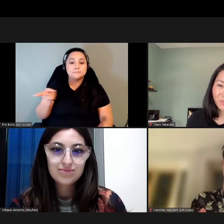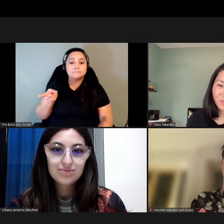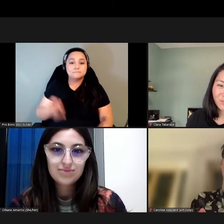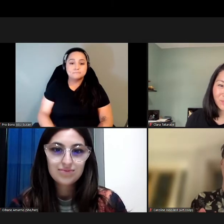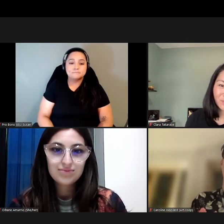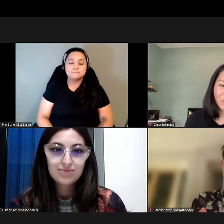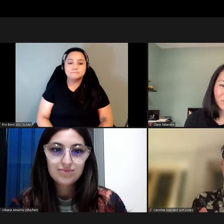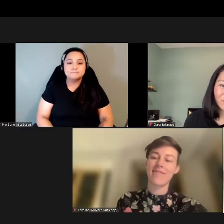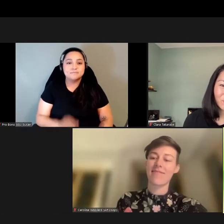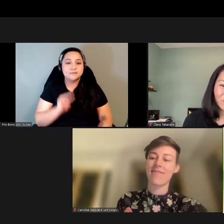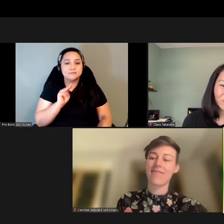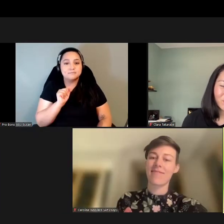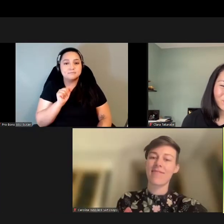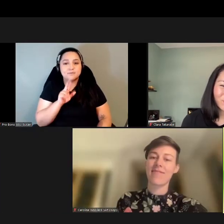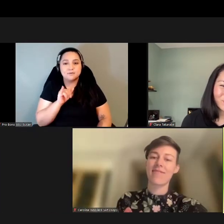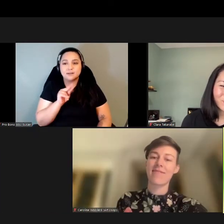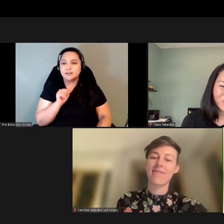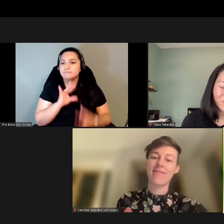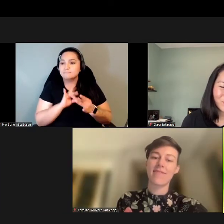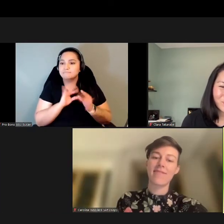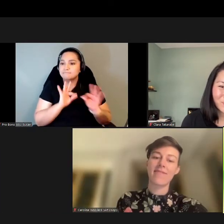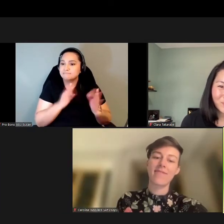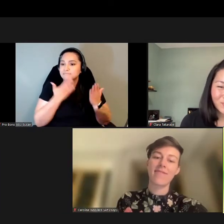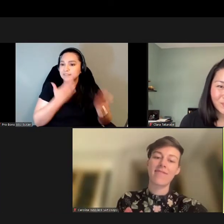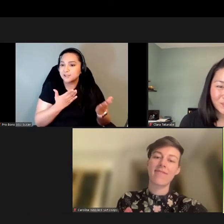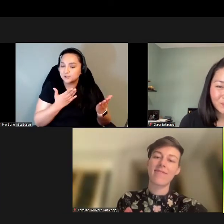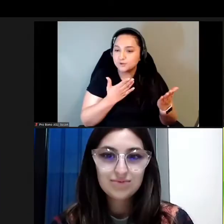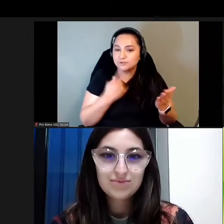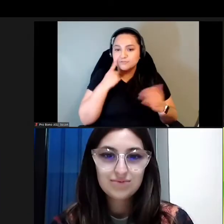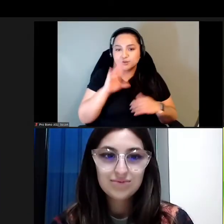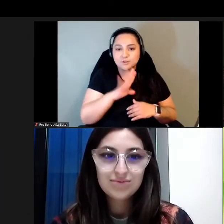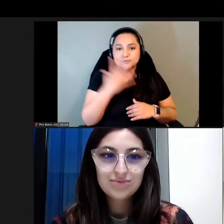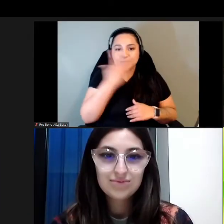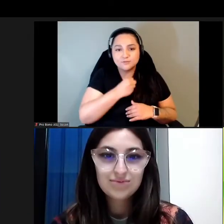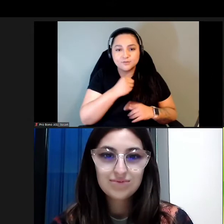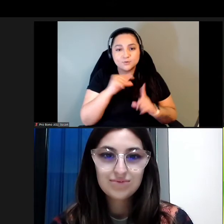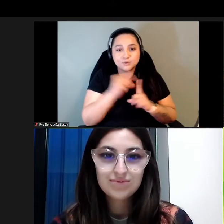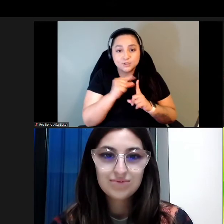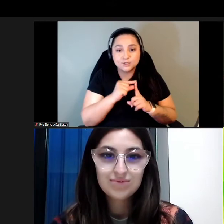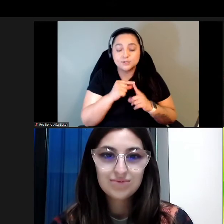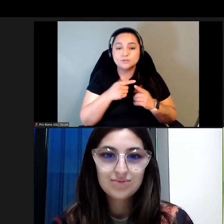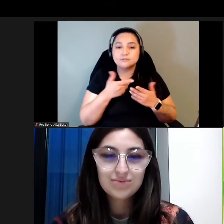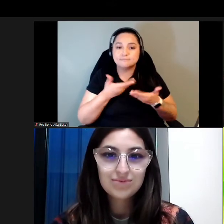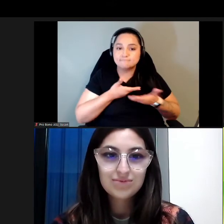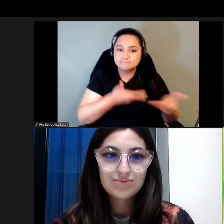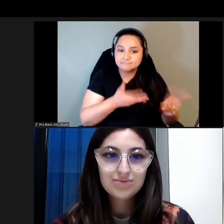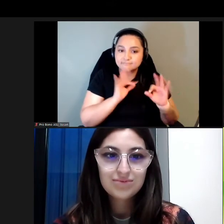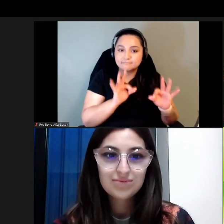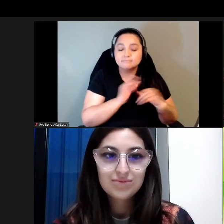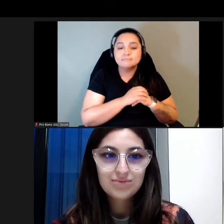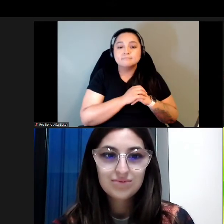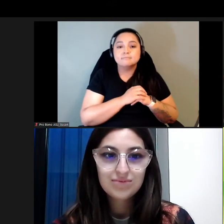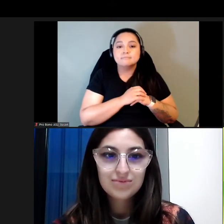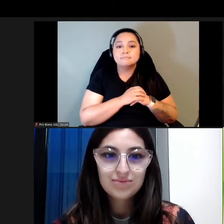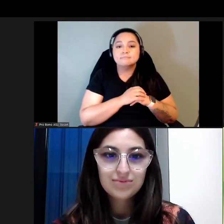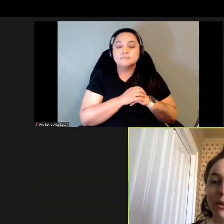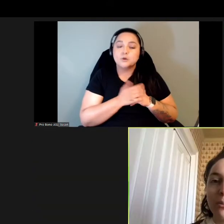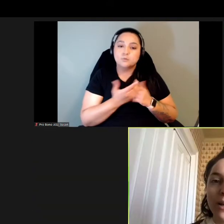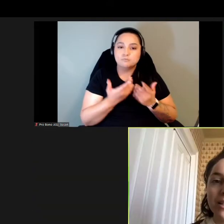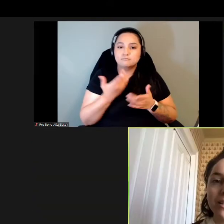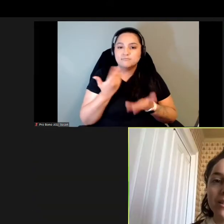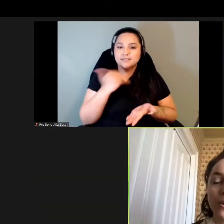Thank you so much, Matthew. Thank you for your beautiful words and invitation. As Matthew said, my name is